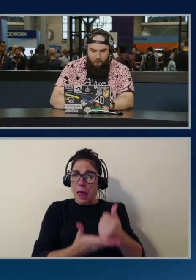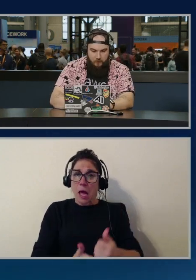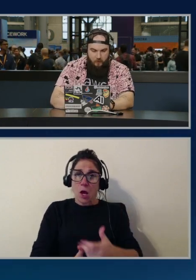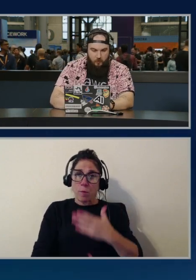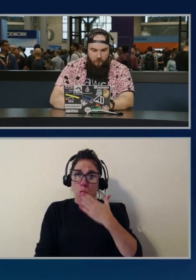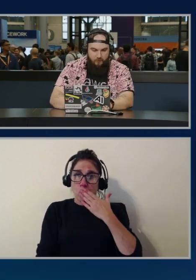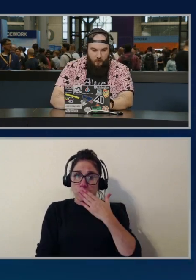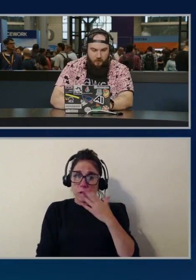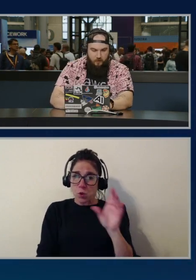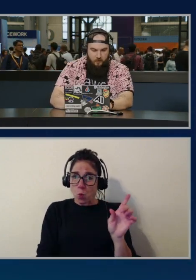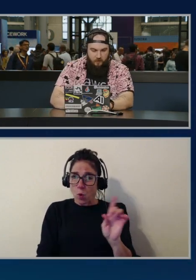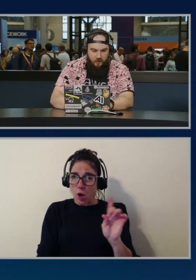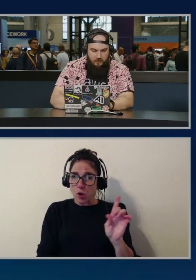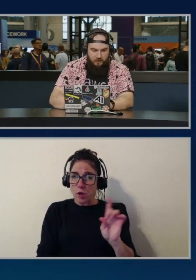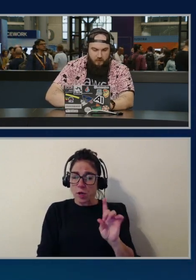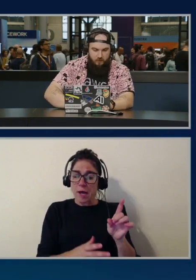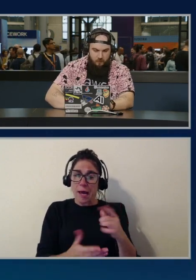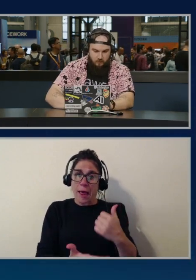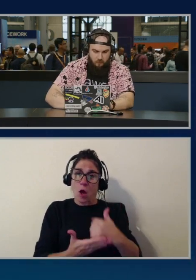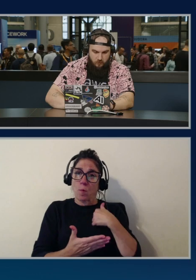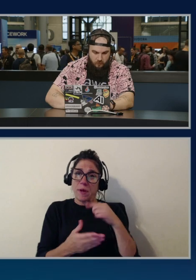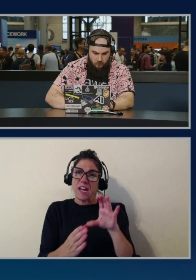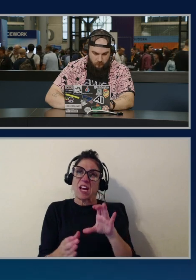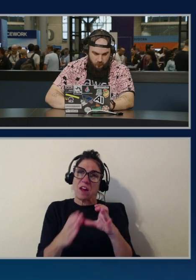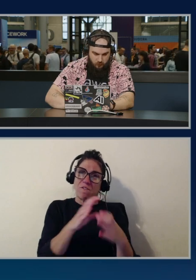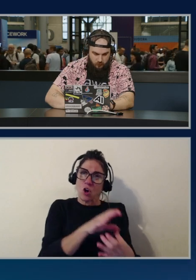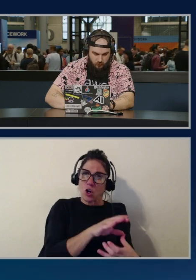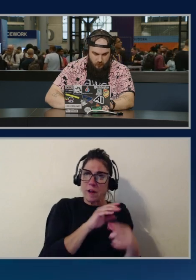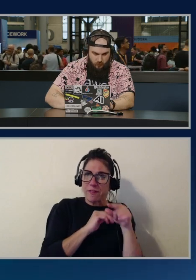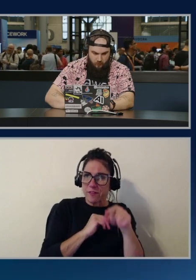help me convert this